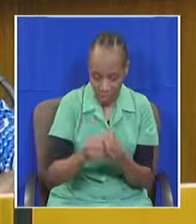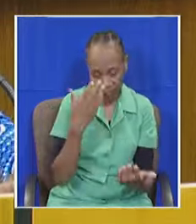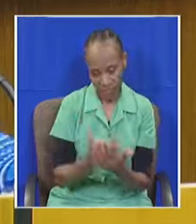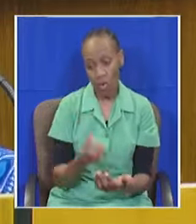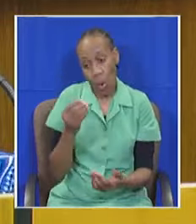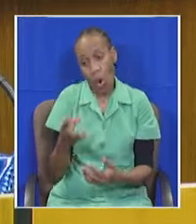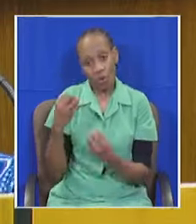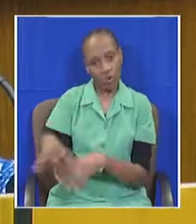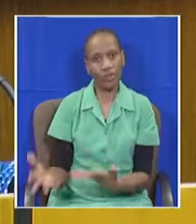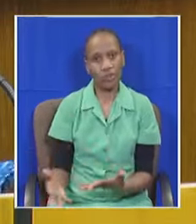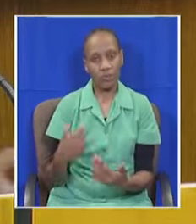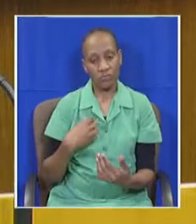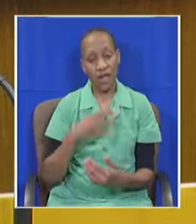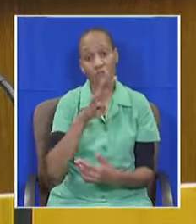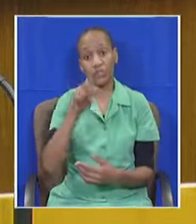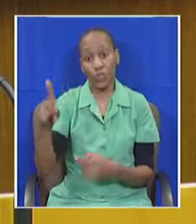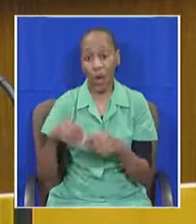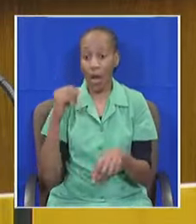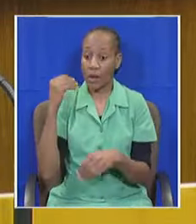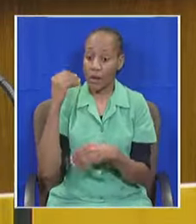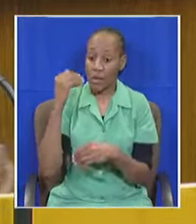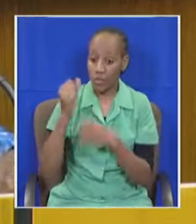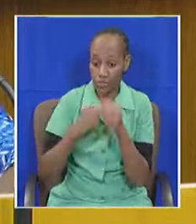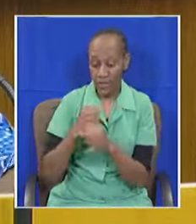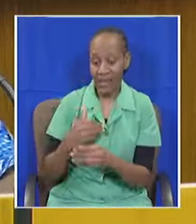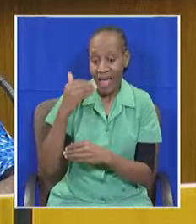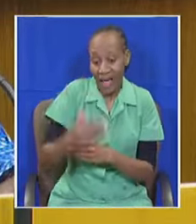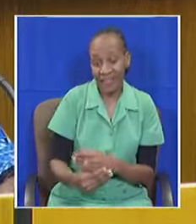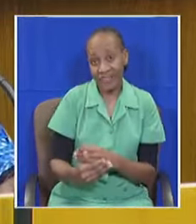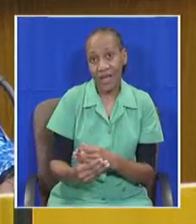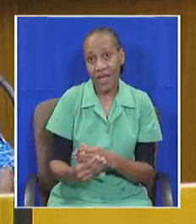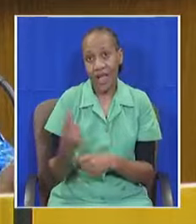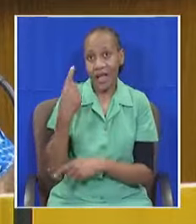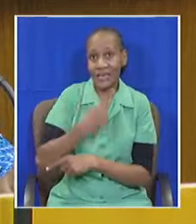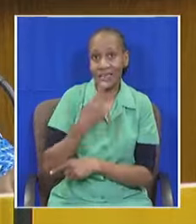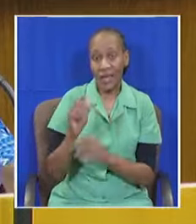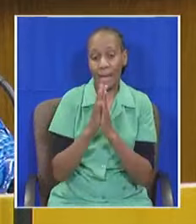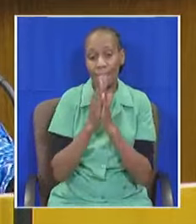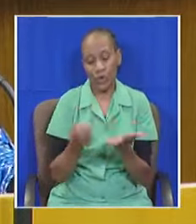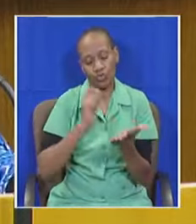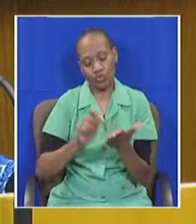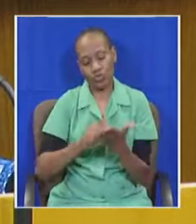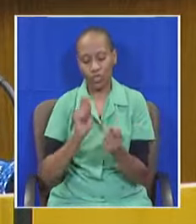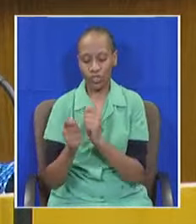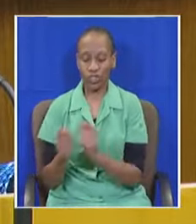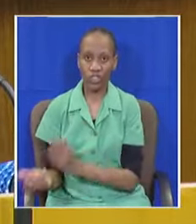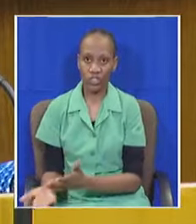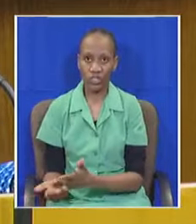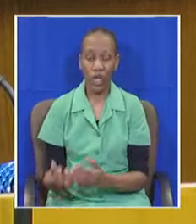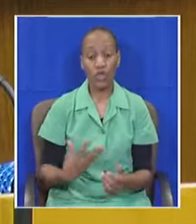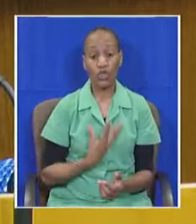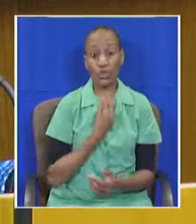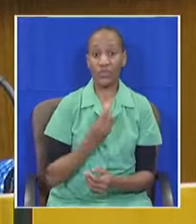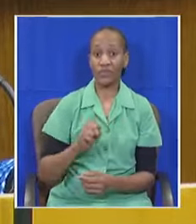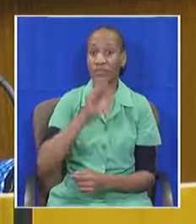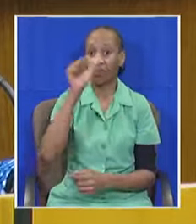stand before you 41 years after a momentous occasion, a day in which the books of history were rewritten, when the youth of South Africa